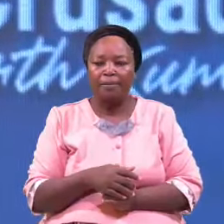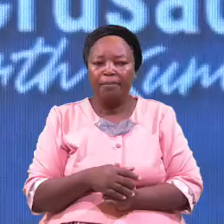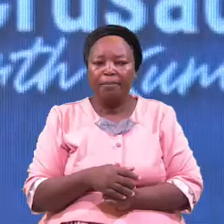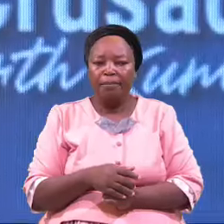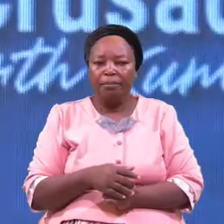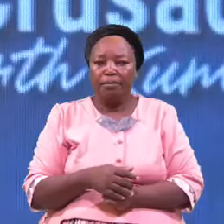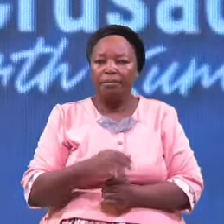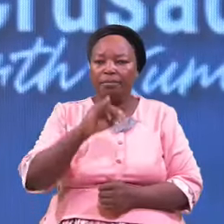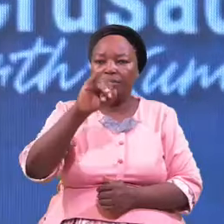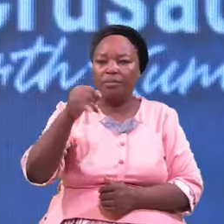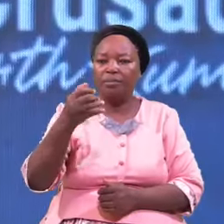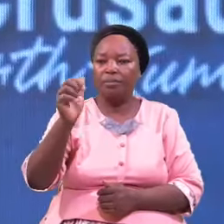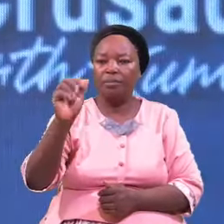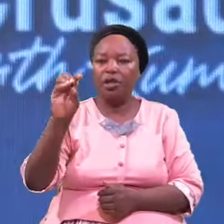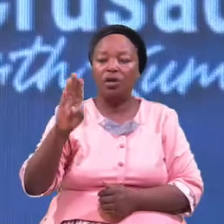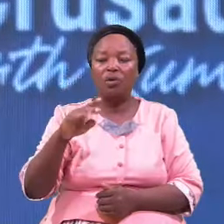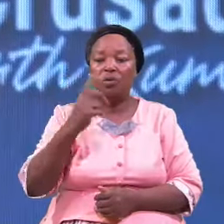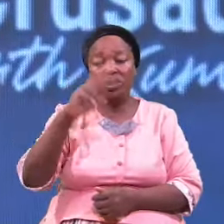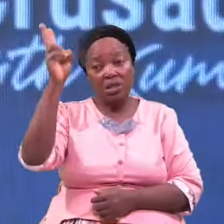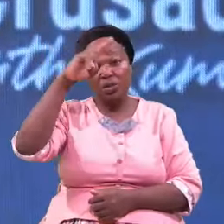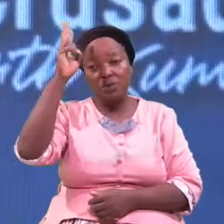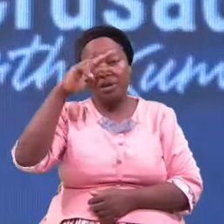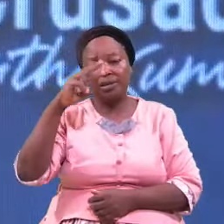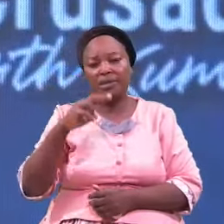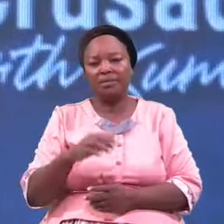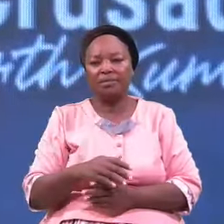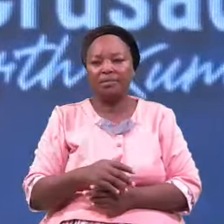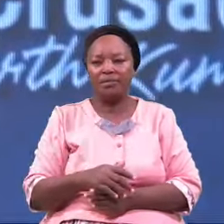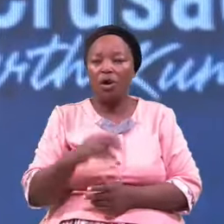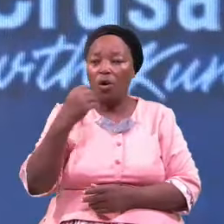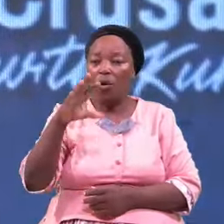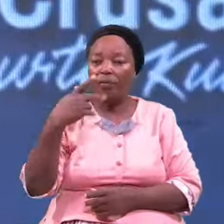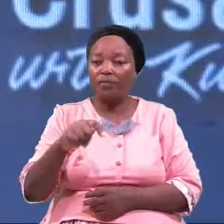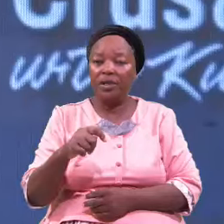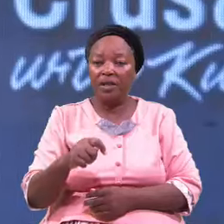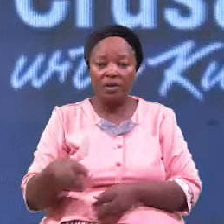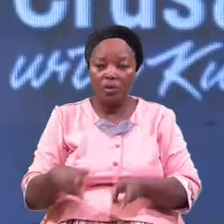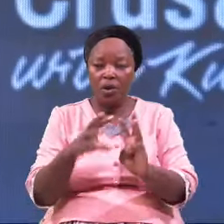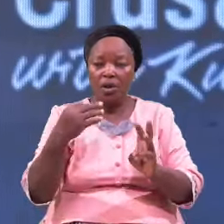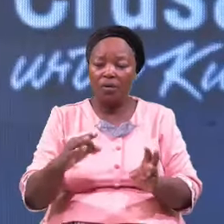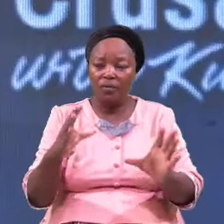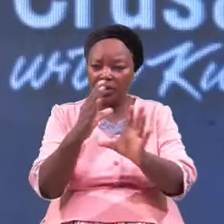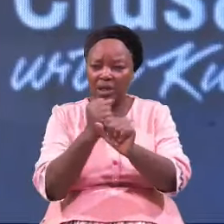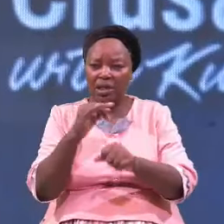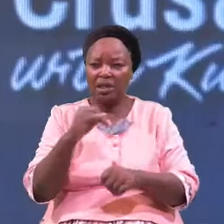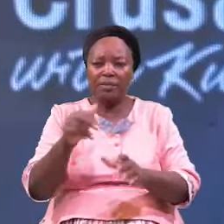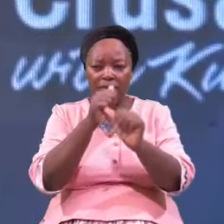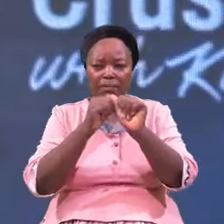Jacob Was Ignorant Of The Method Of Getting Blessed